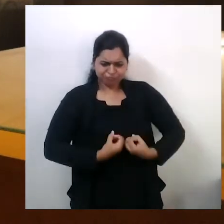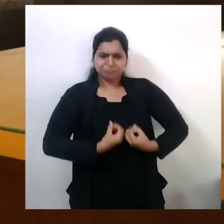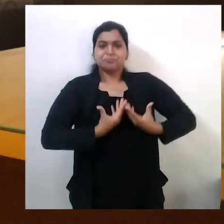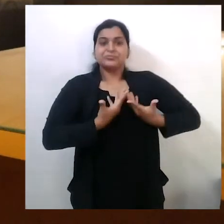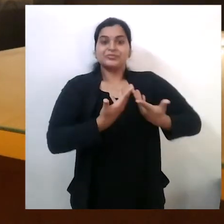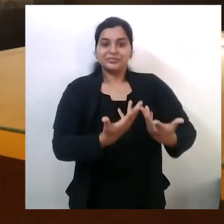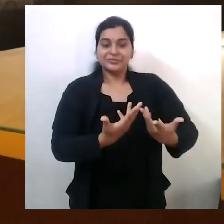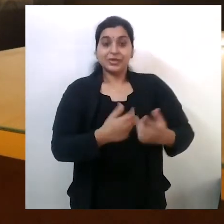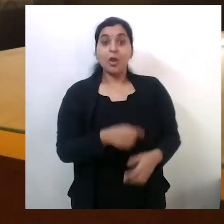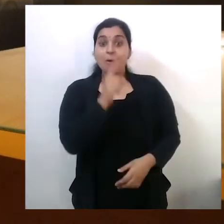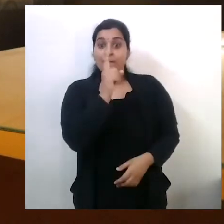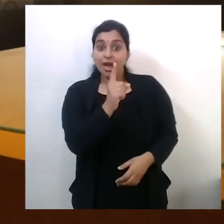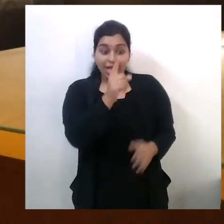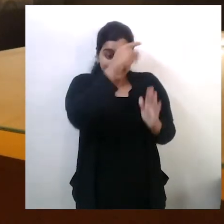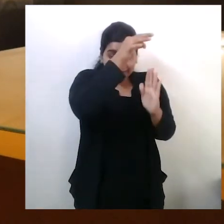self-expression.